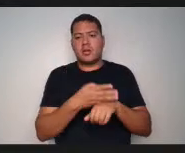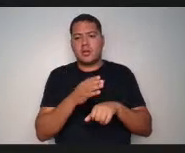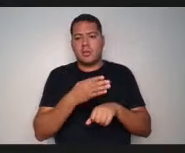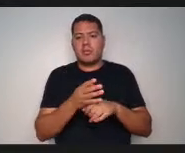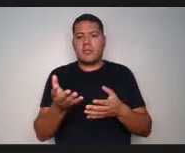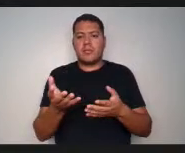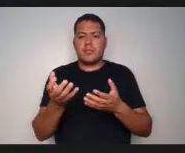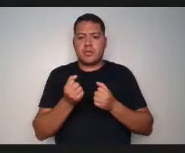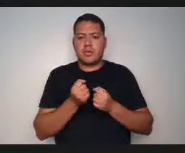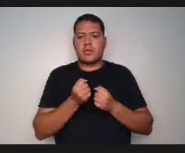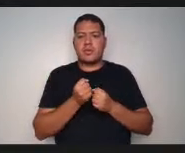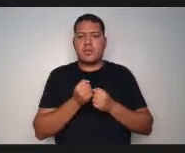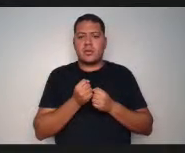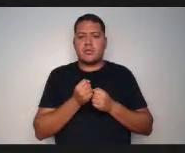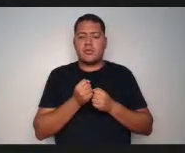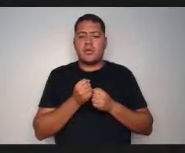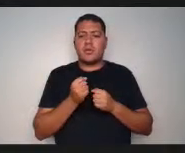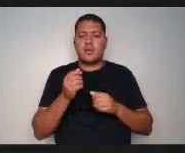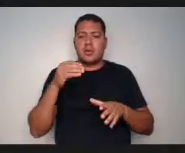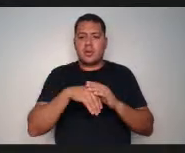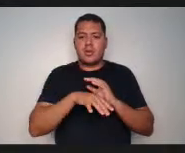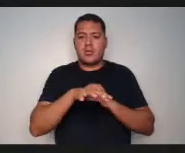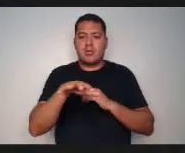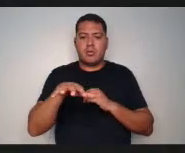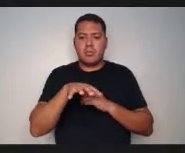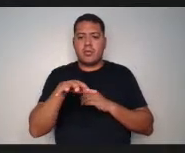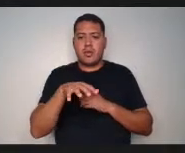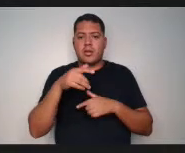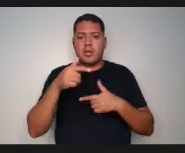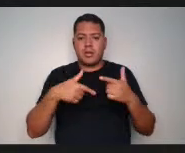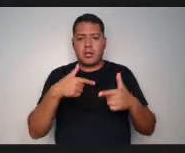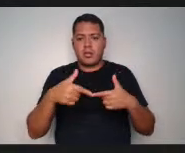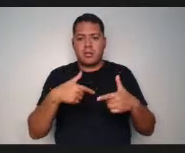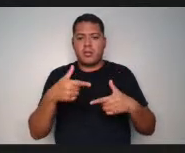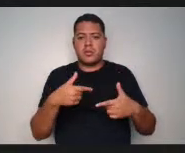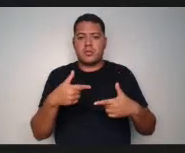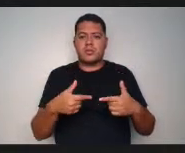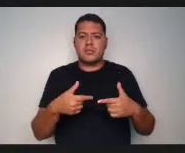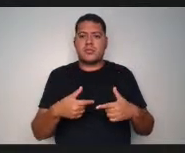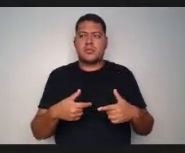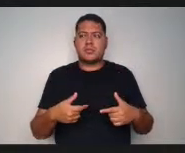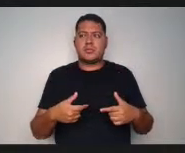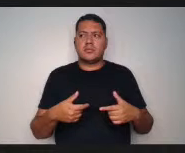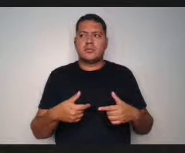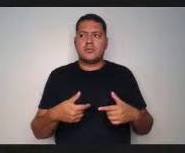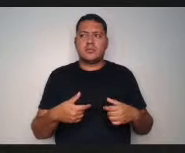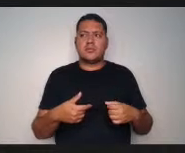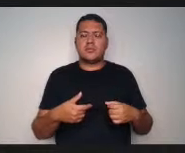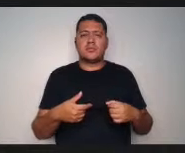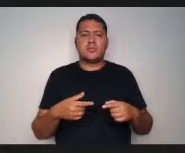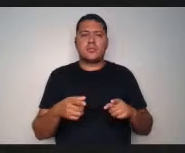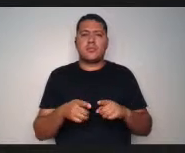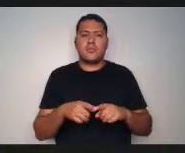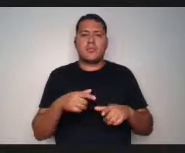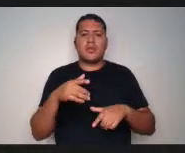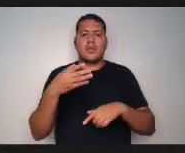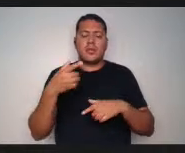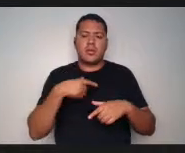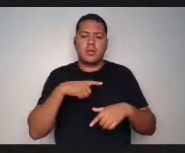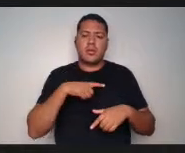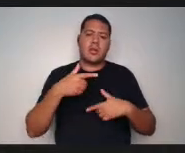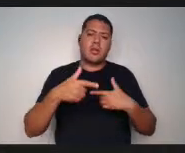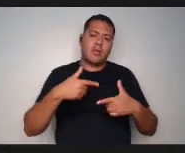And of course, millions of essential frontline workers remain vulnerable even today to